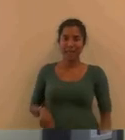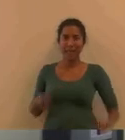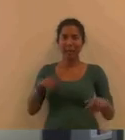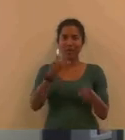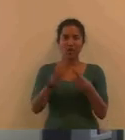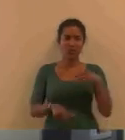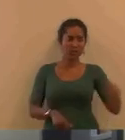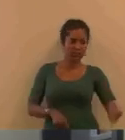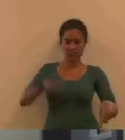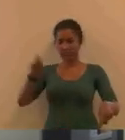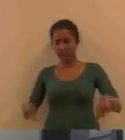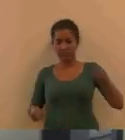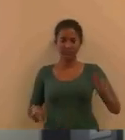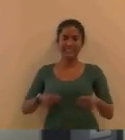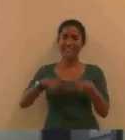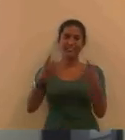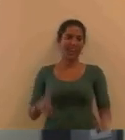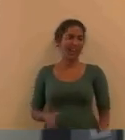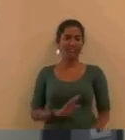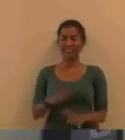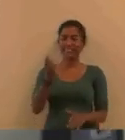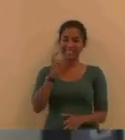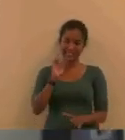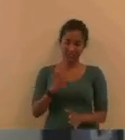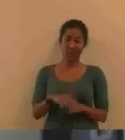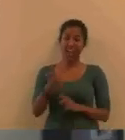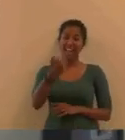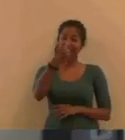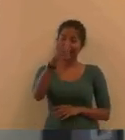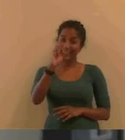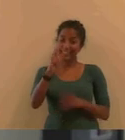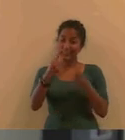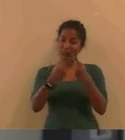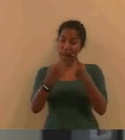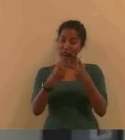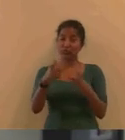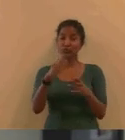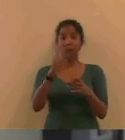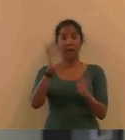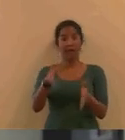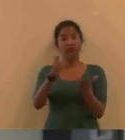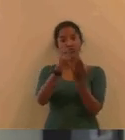not the task. You have 60 seconds, and you have to record how many